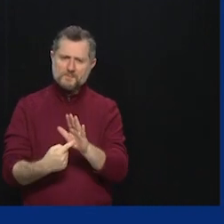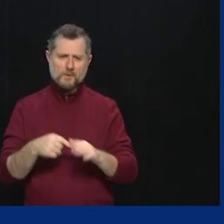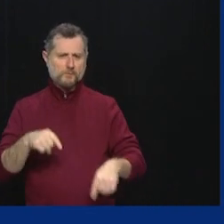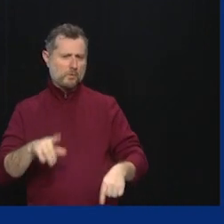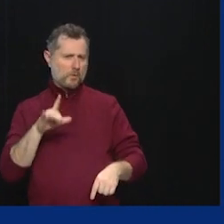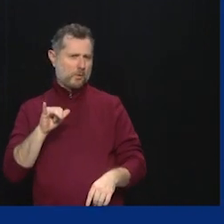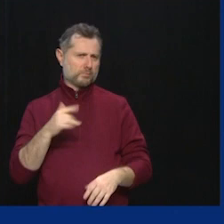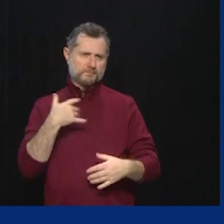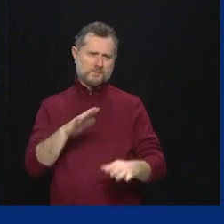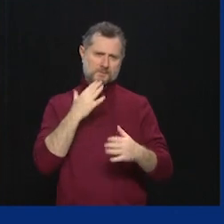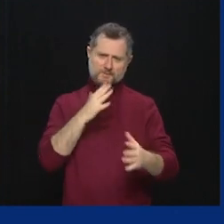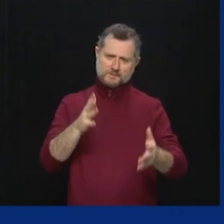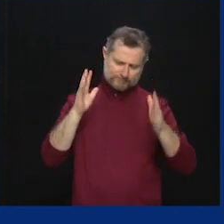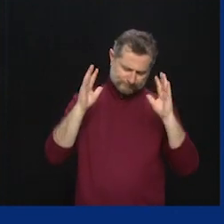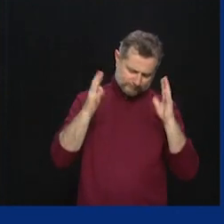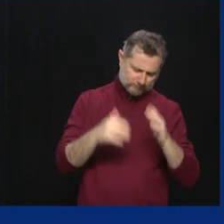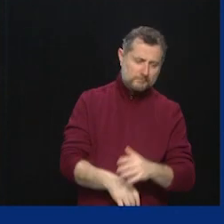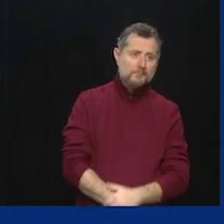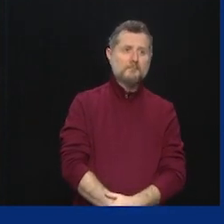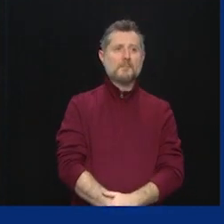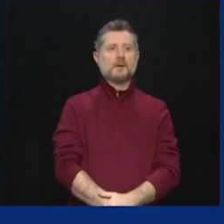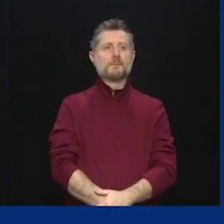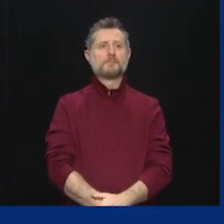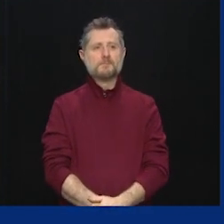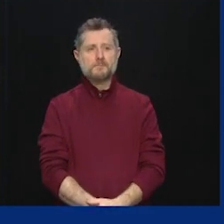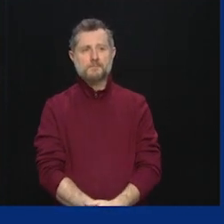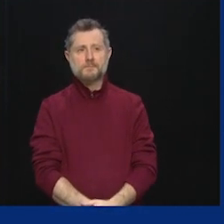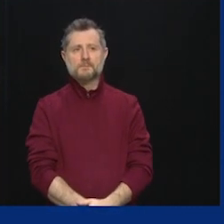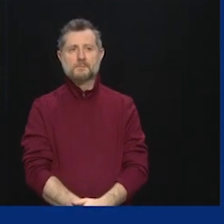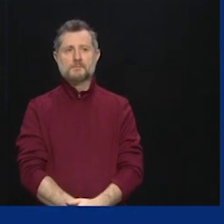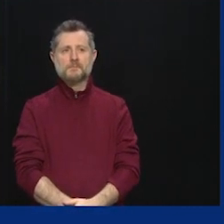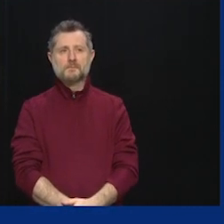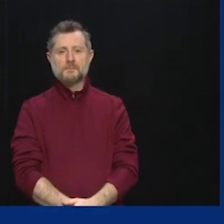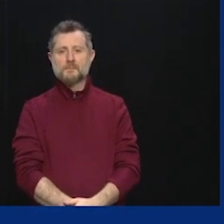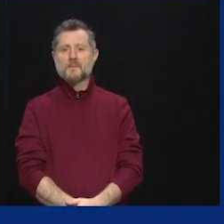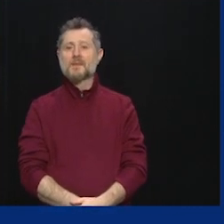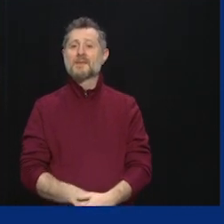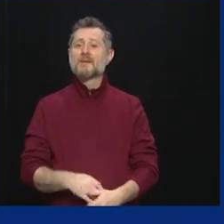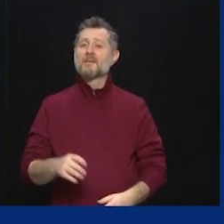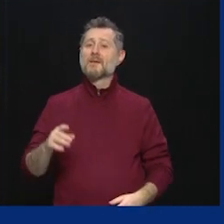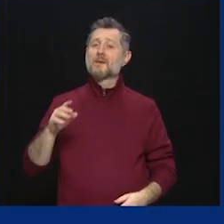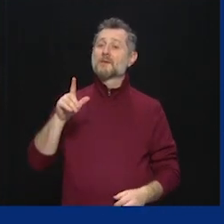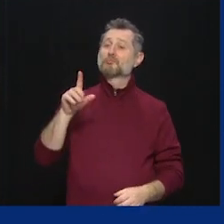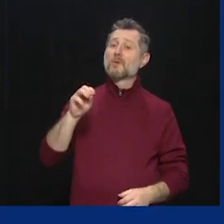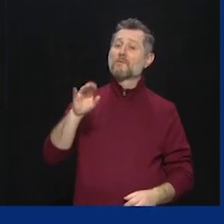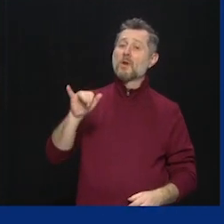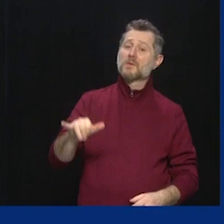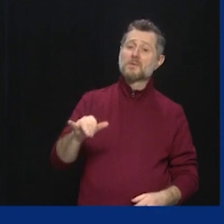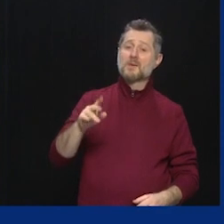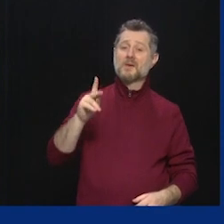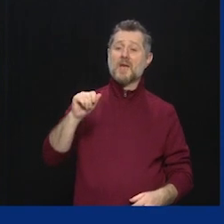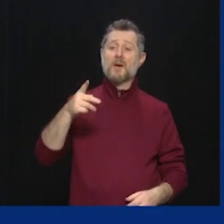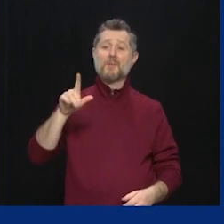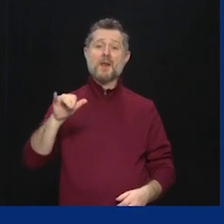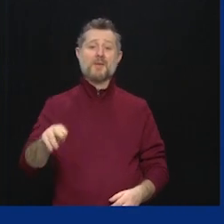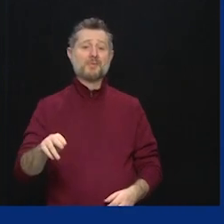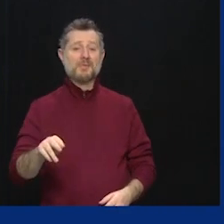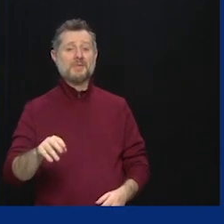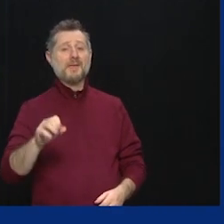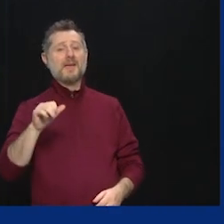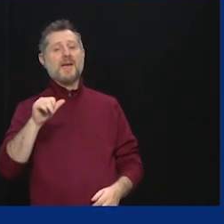appreciate it. You've heard from Leroy Kaplan. I love Anna Kaplan. Leroy Comrie, I love Anna Kaplan because she's